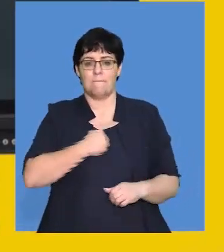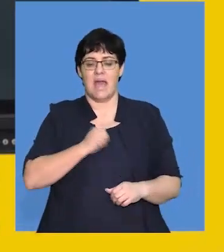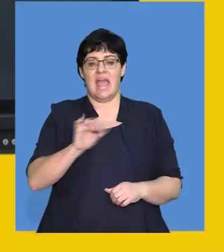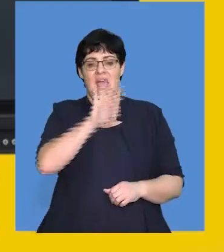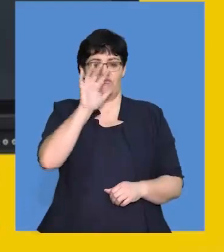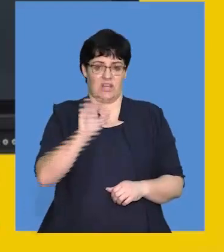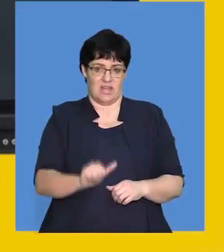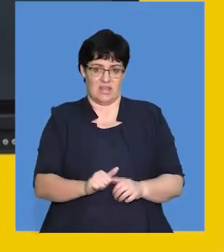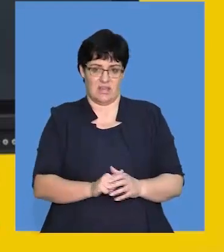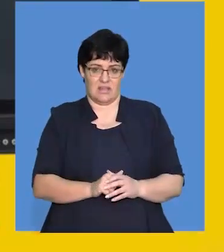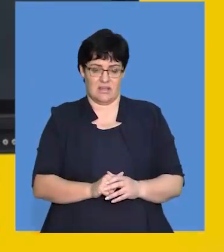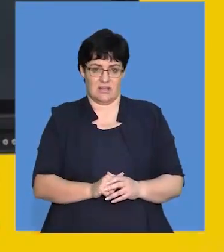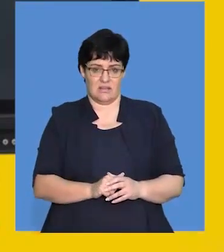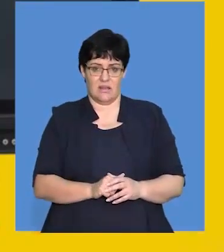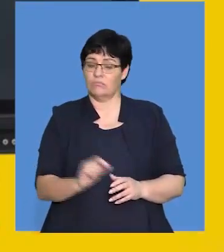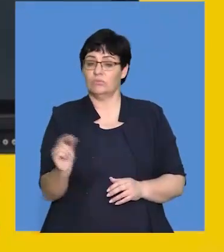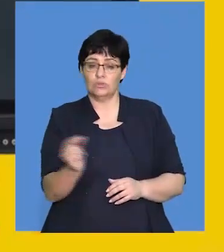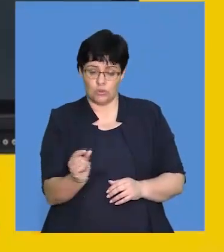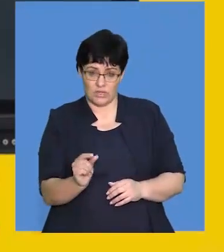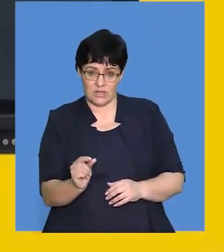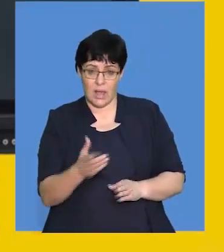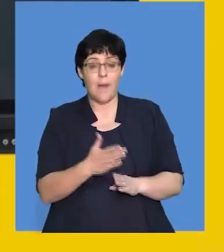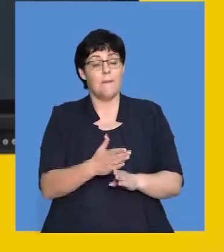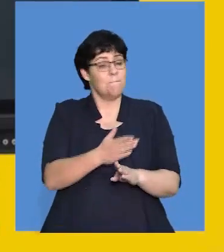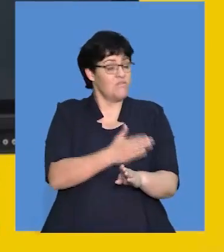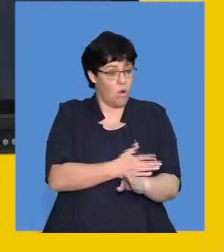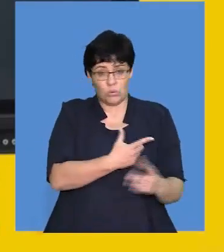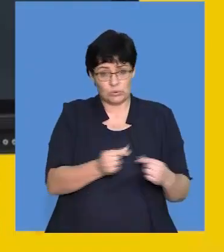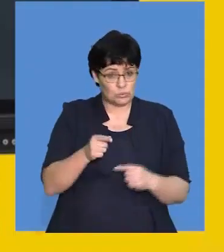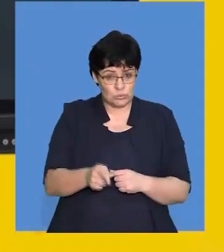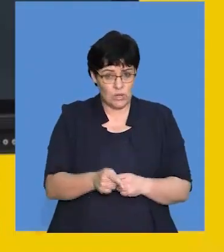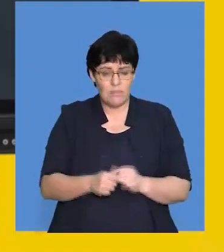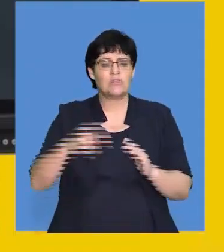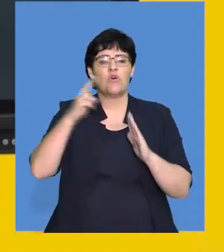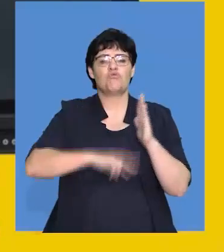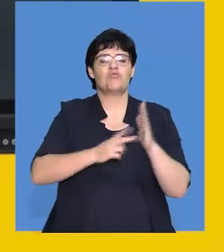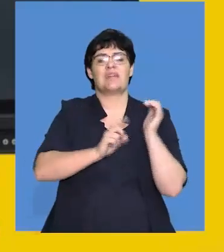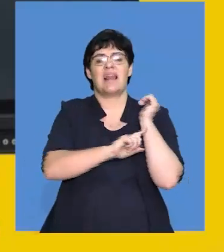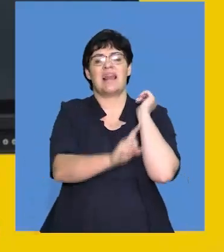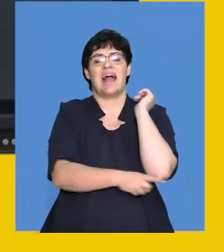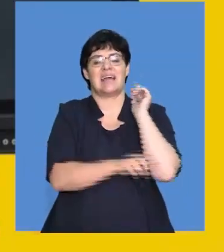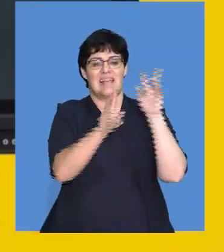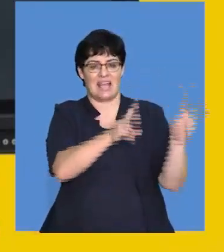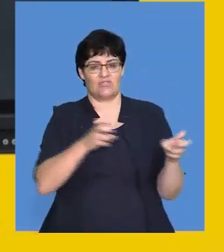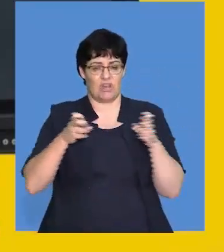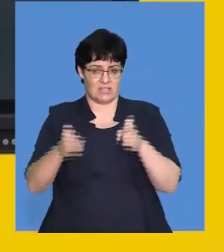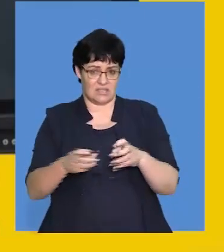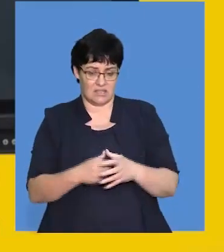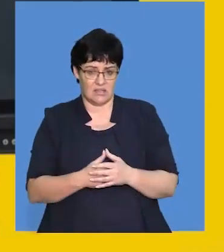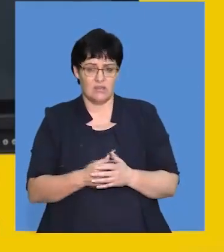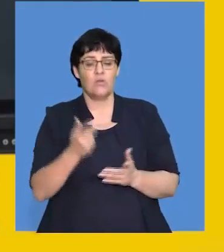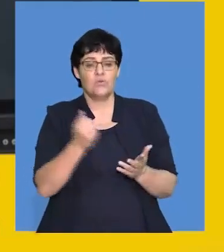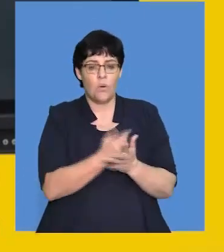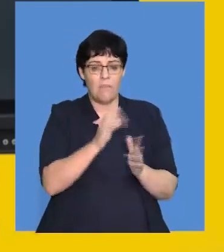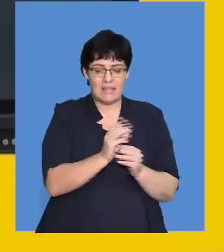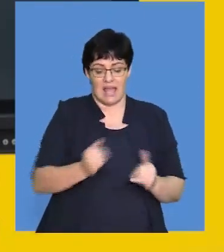in very soon. But before we do, I just want you to read one last extract where you have to supply